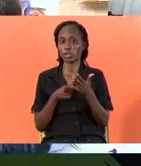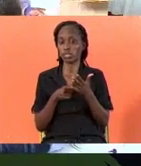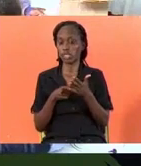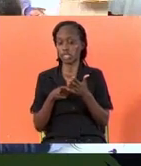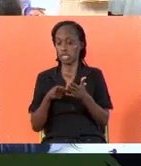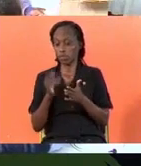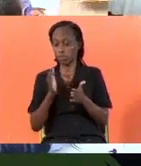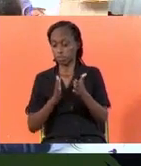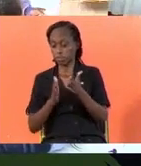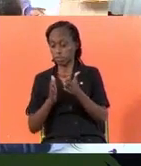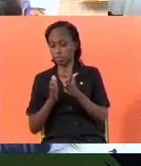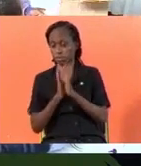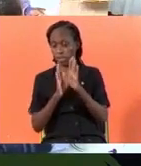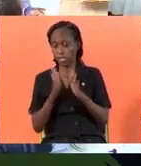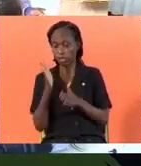plans for